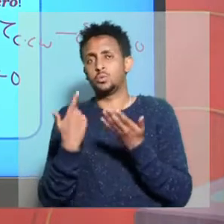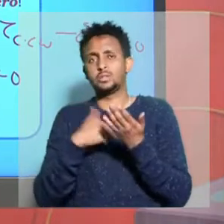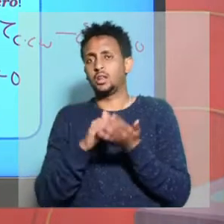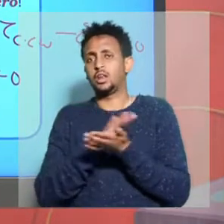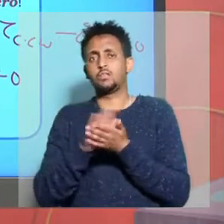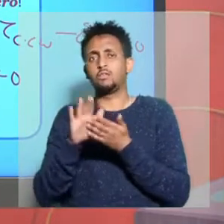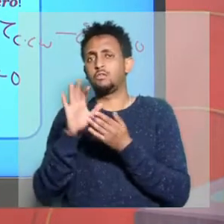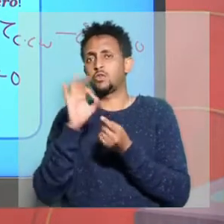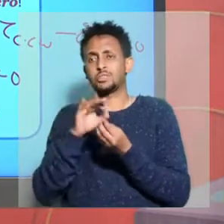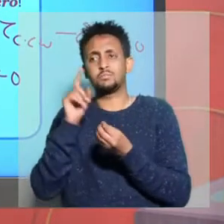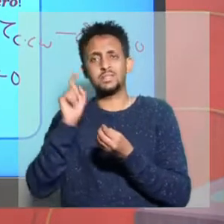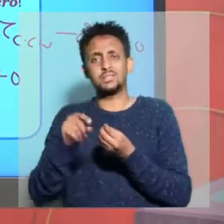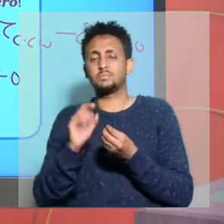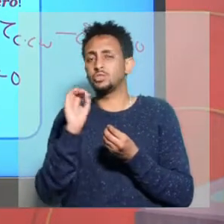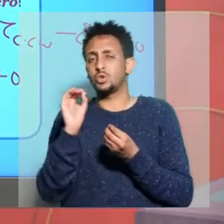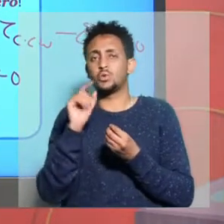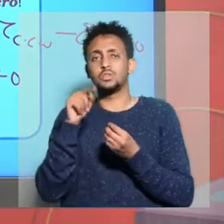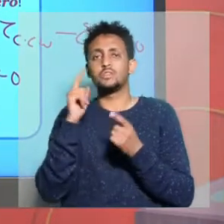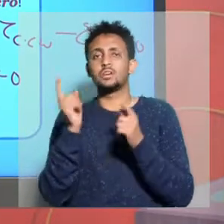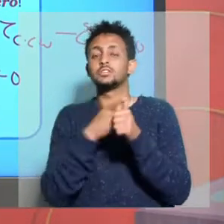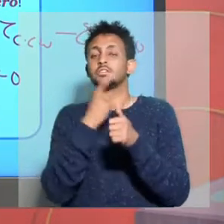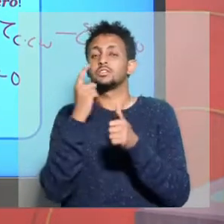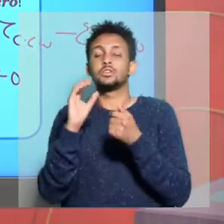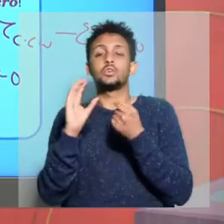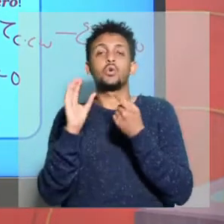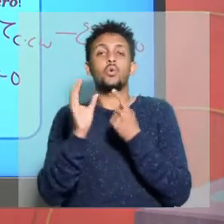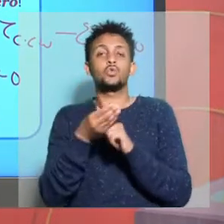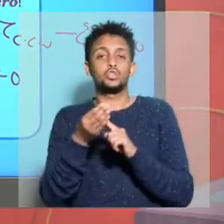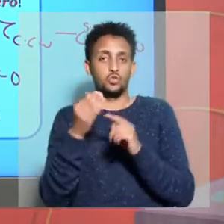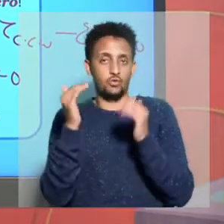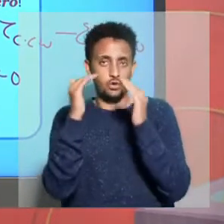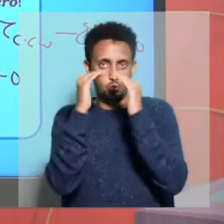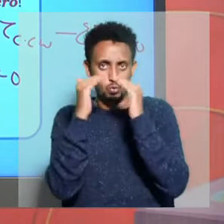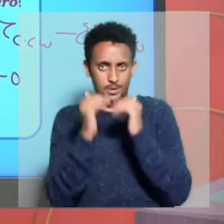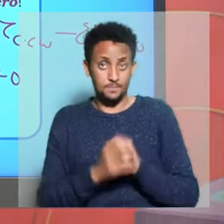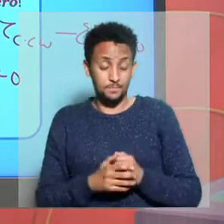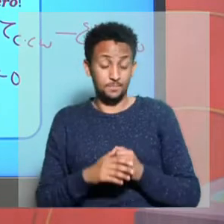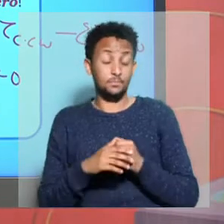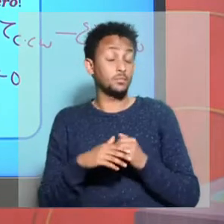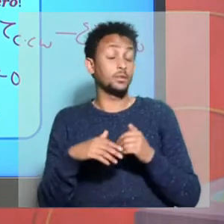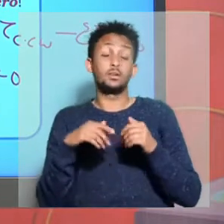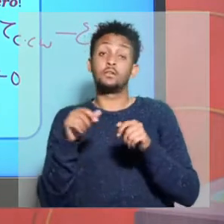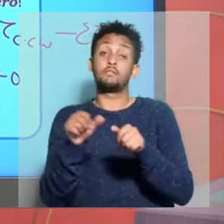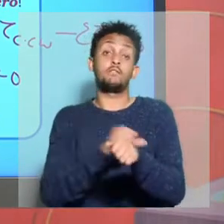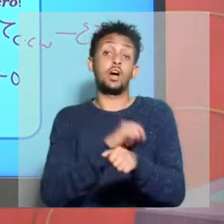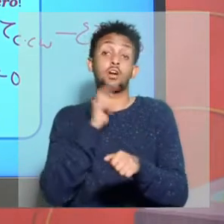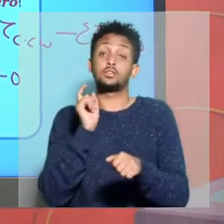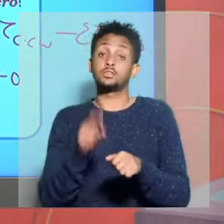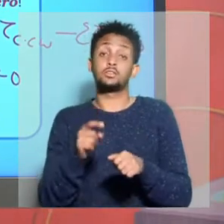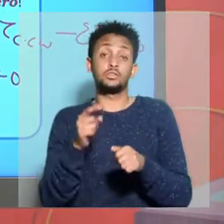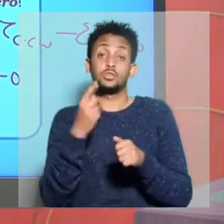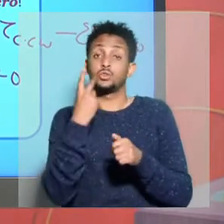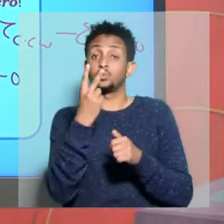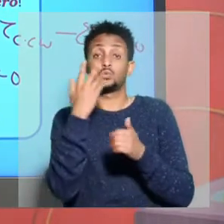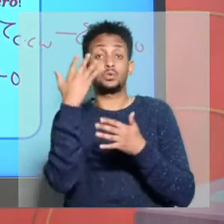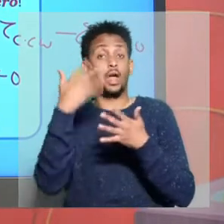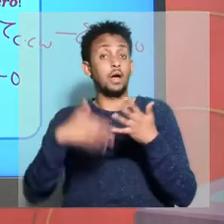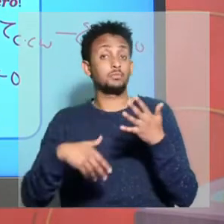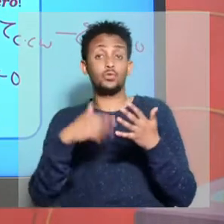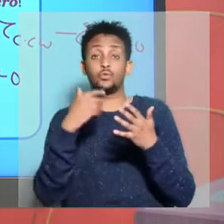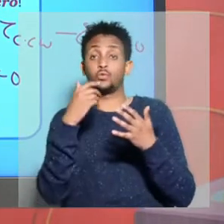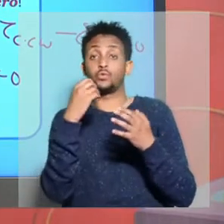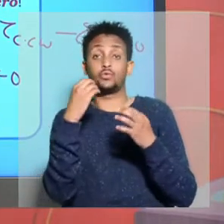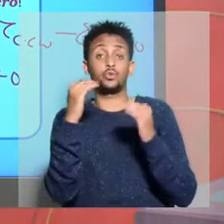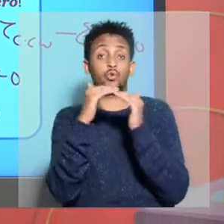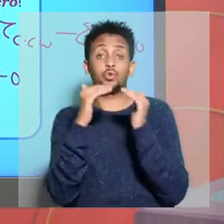net force must be zero is the first conditions of equilibrium. So far, we have tried to see the two types of